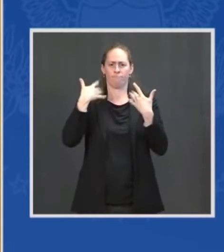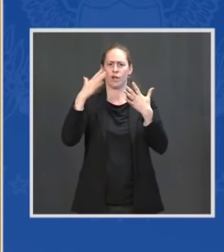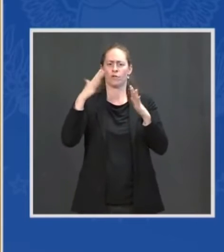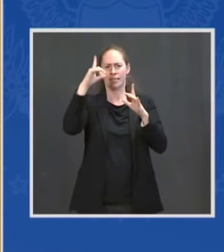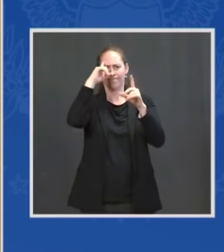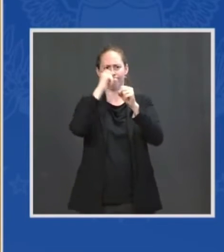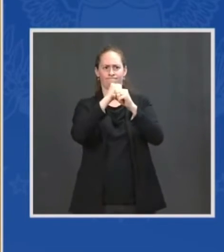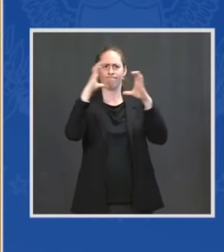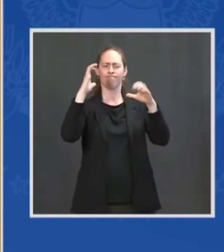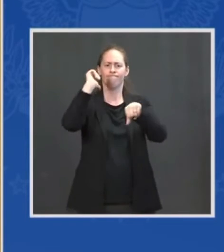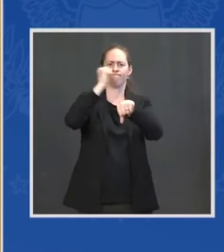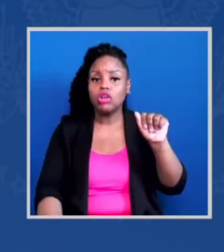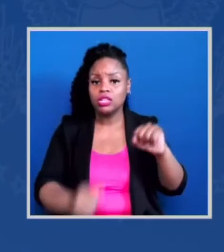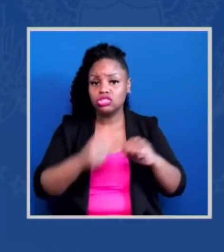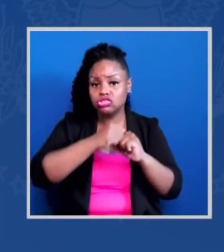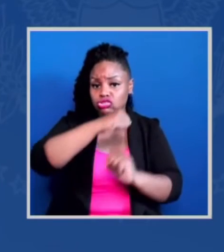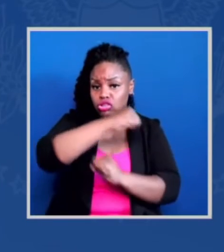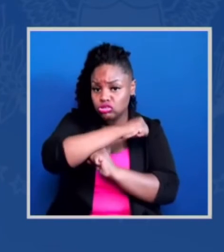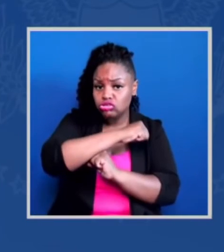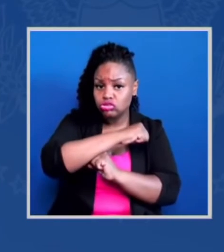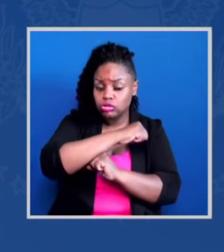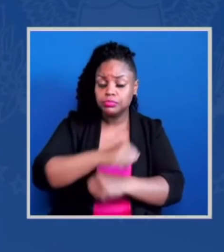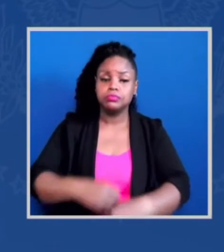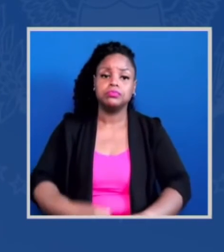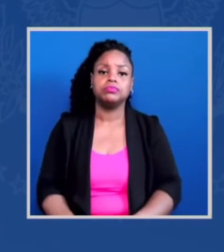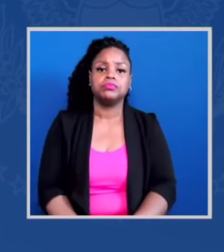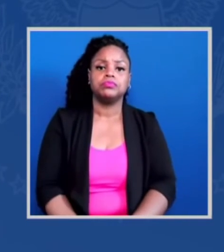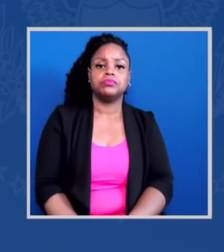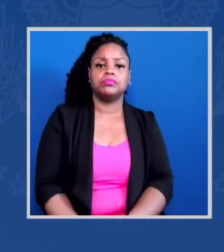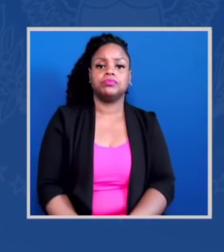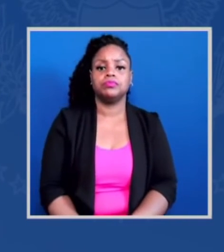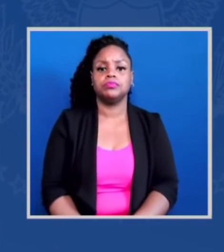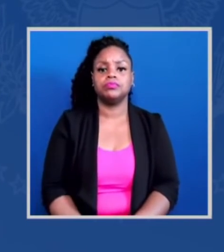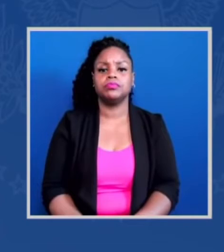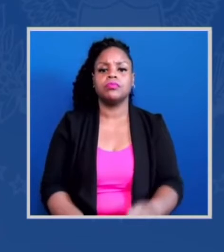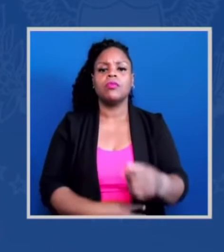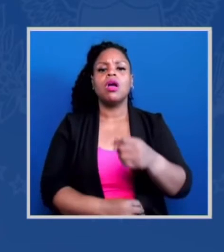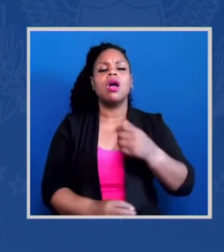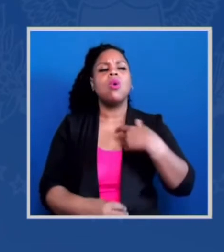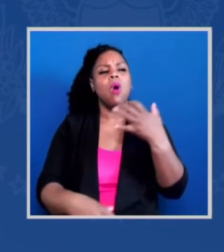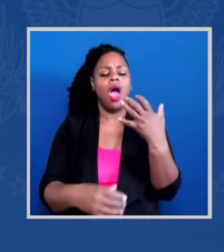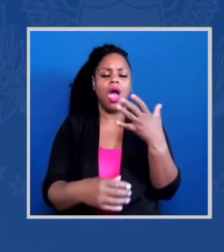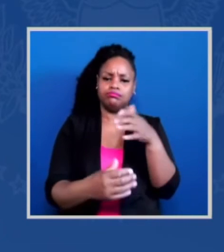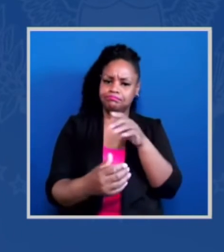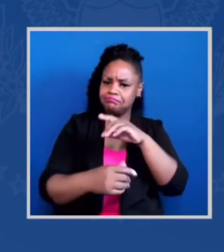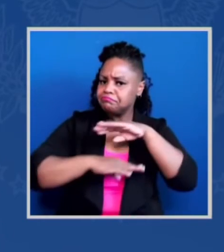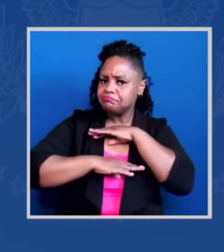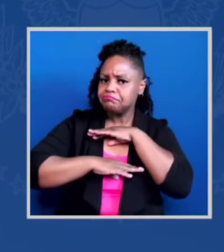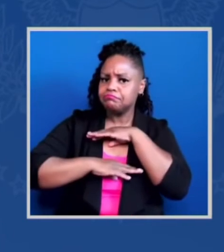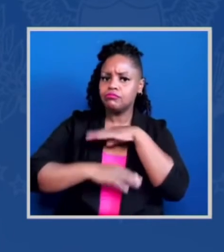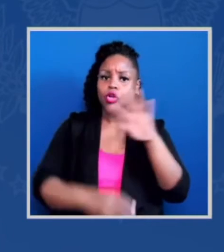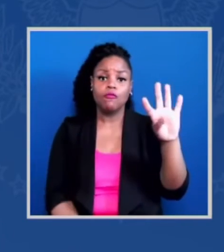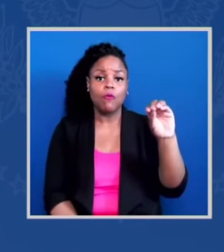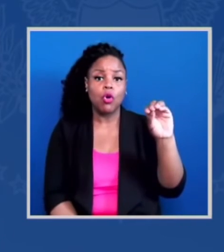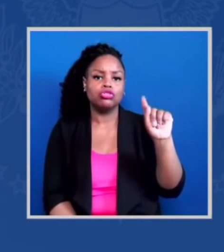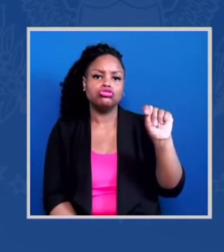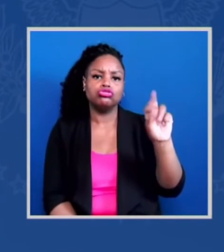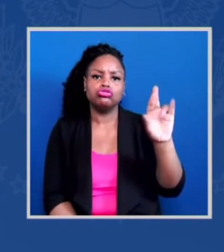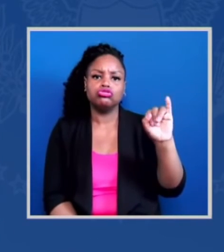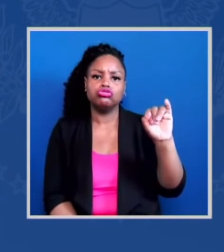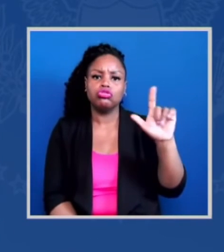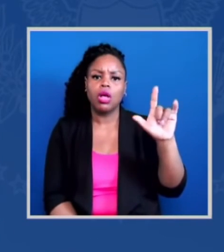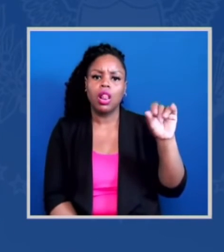that our European allies will become even more dependent on Russian natural gas supplies just to get a summit. Then, his administration preemptively